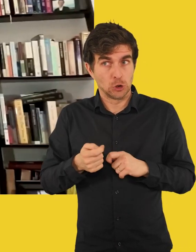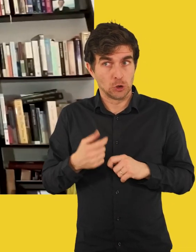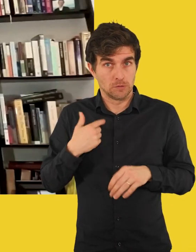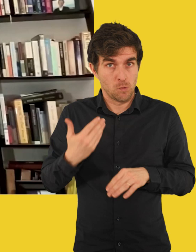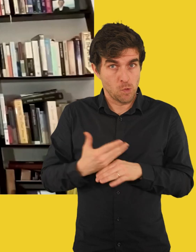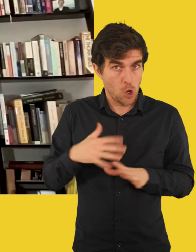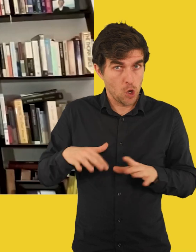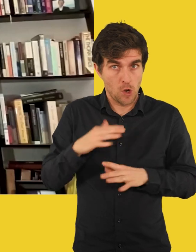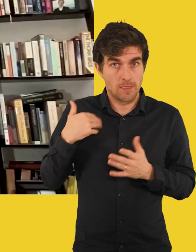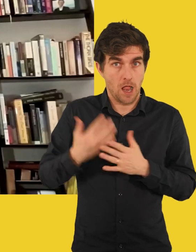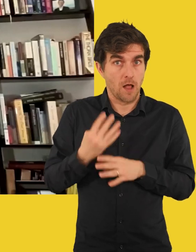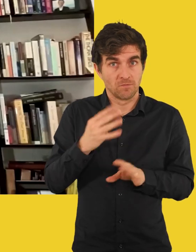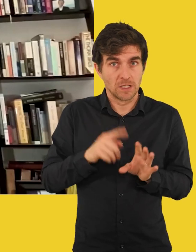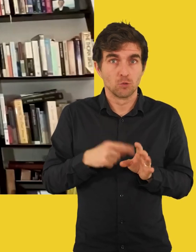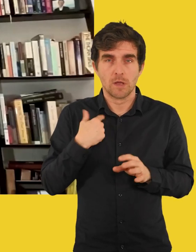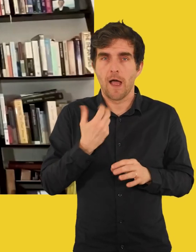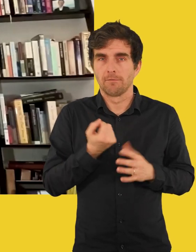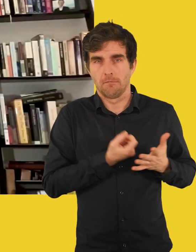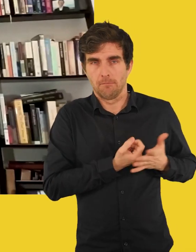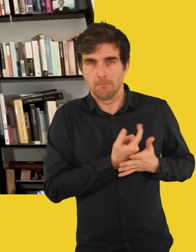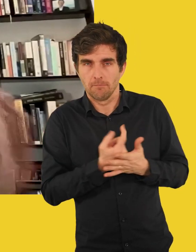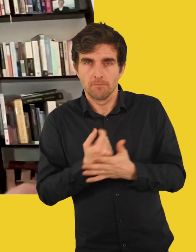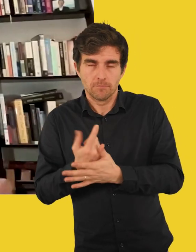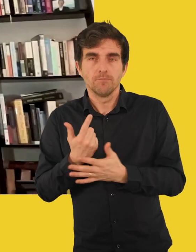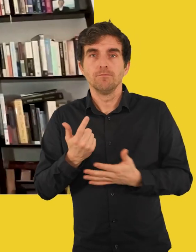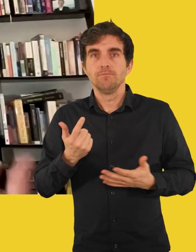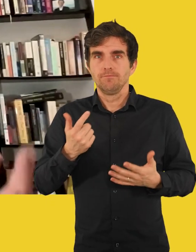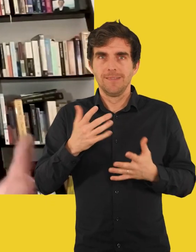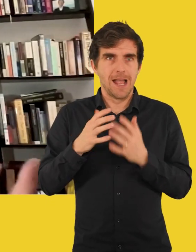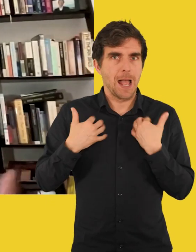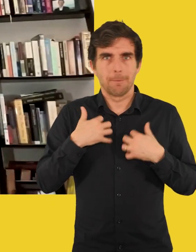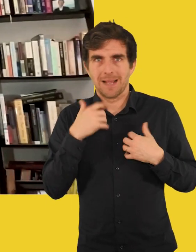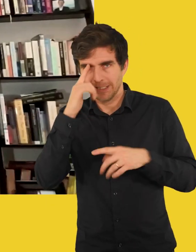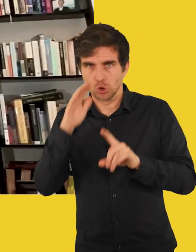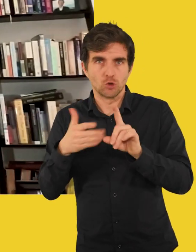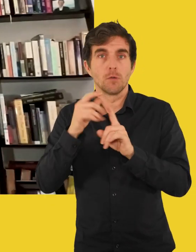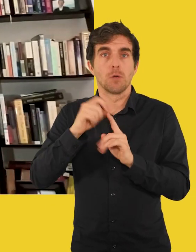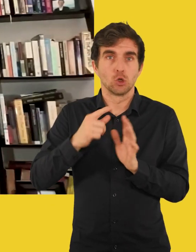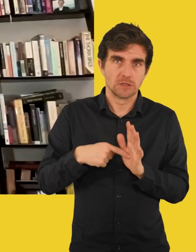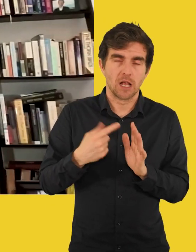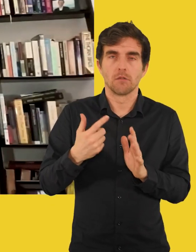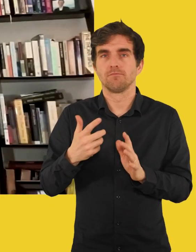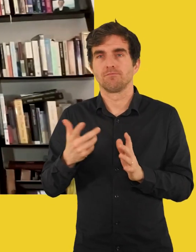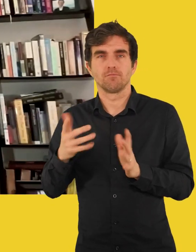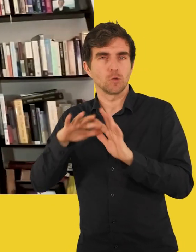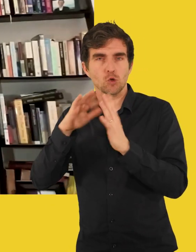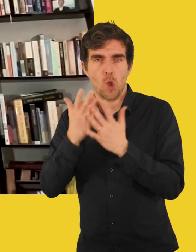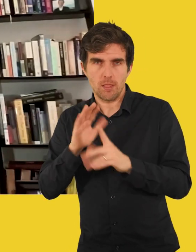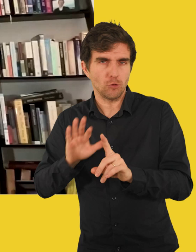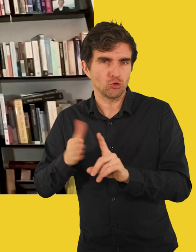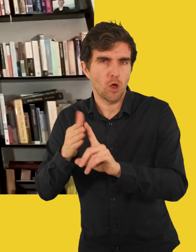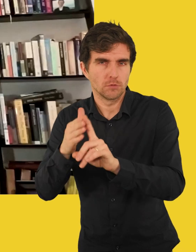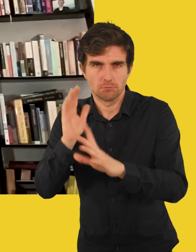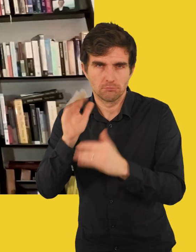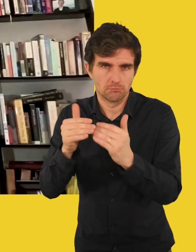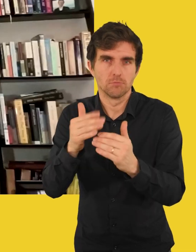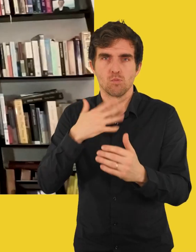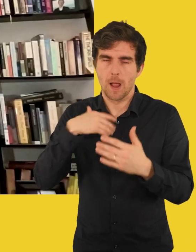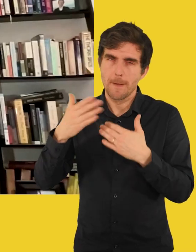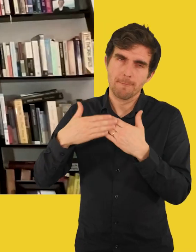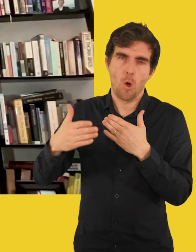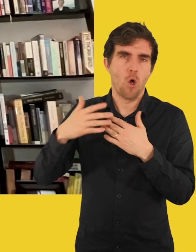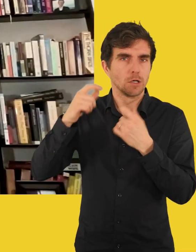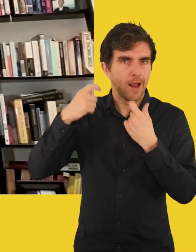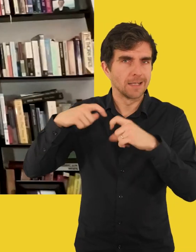changed in our work over the last 4 years. We have a series of what we call wildly ambitious projects, or Earth shots, that can help us move to a